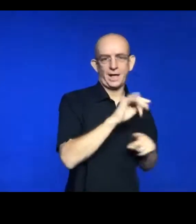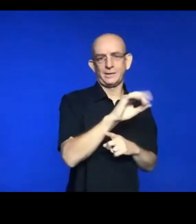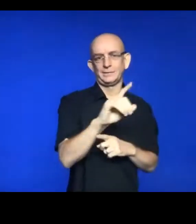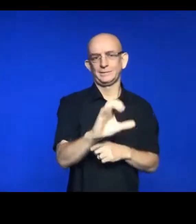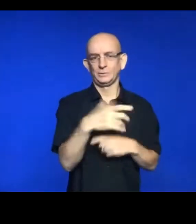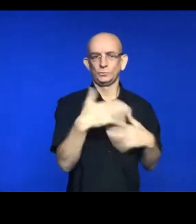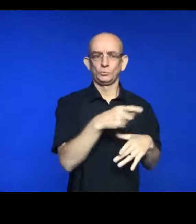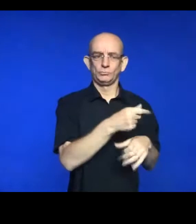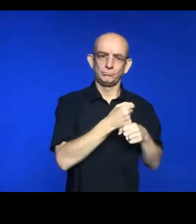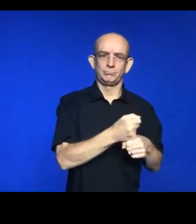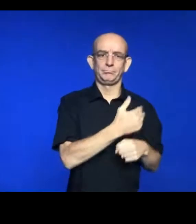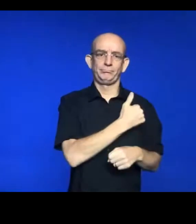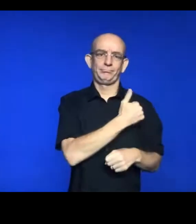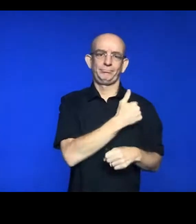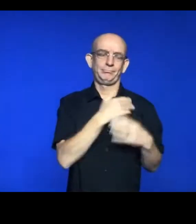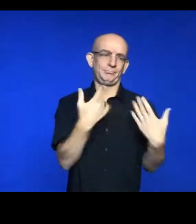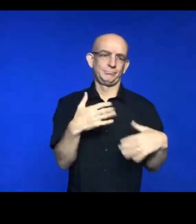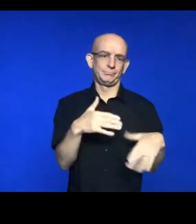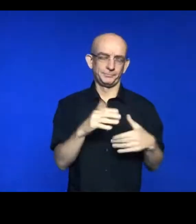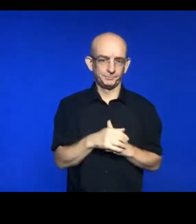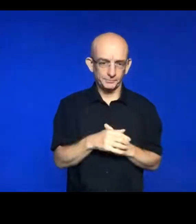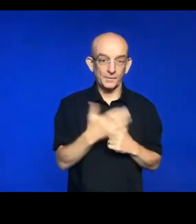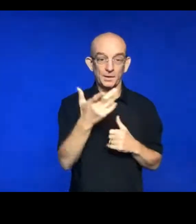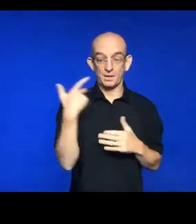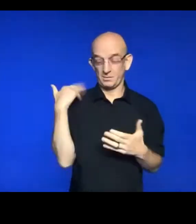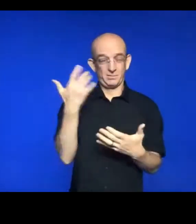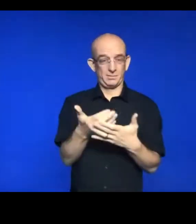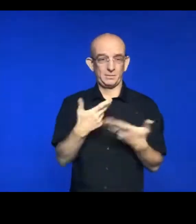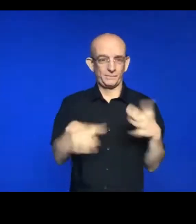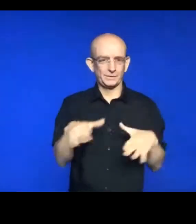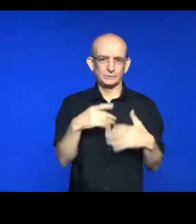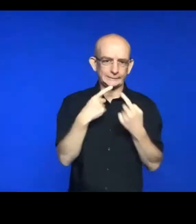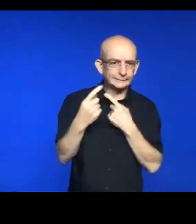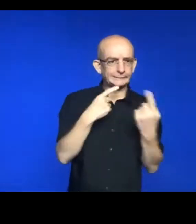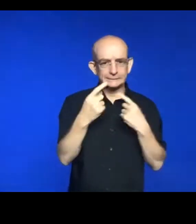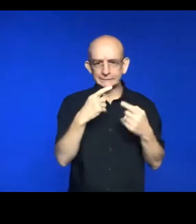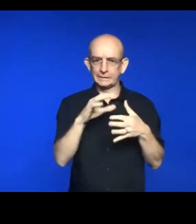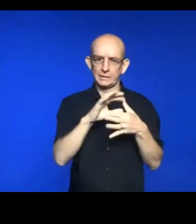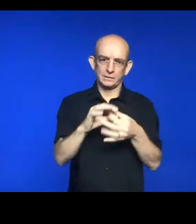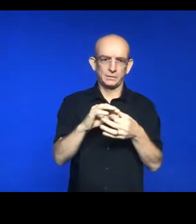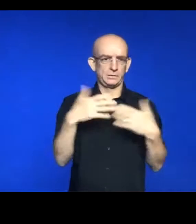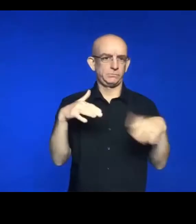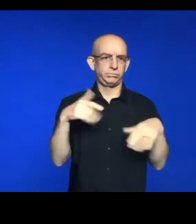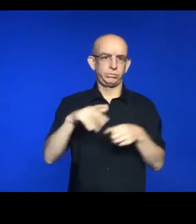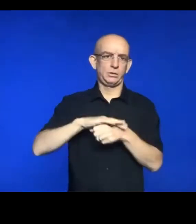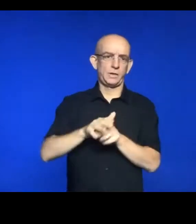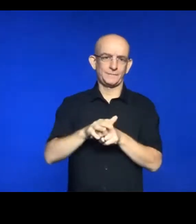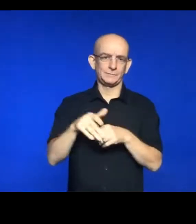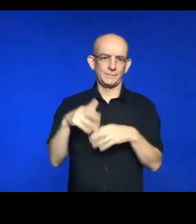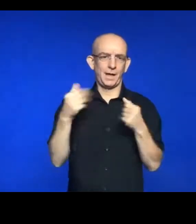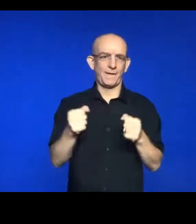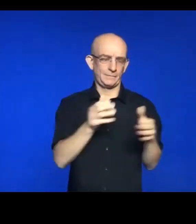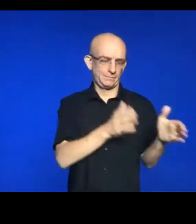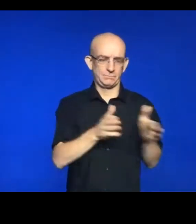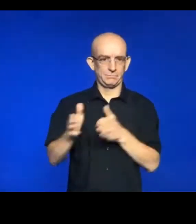the COVID-19 in two different phases up to now, talking about the response